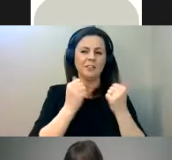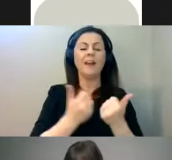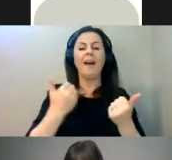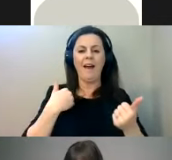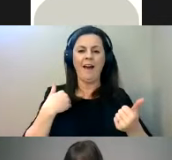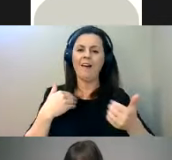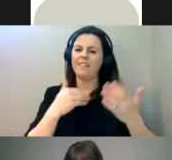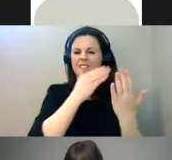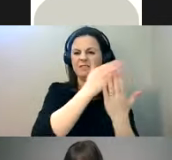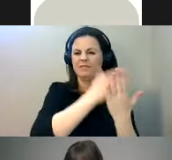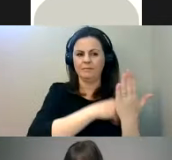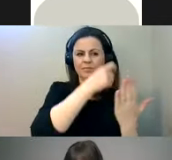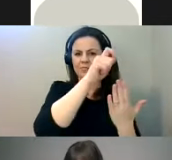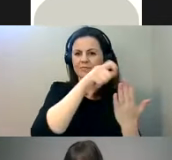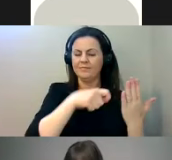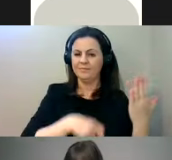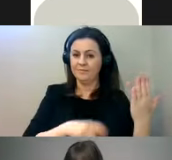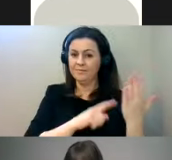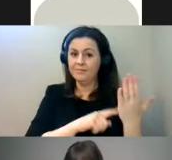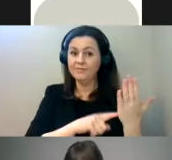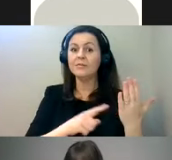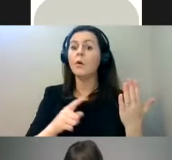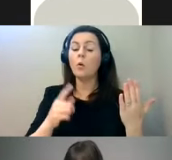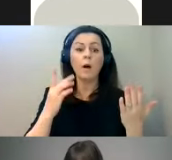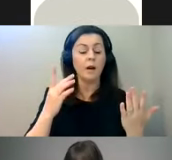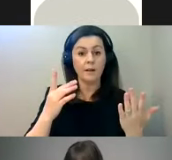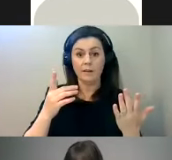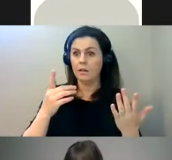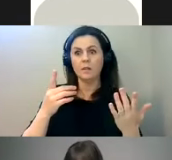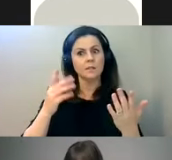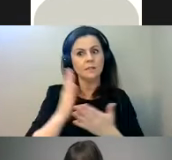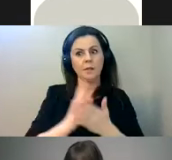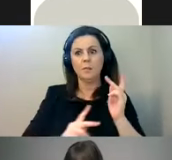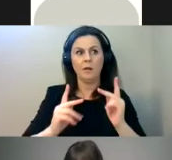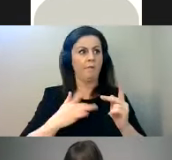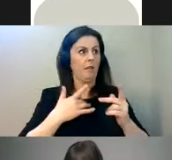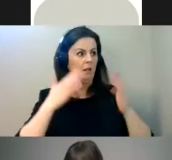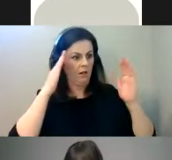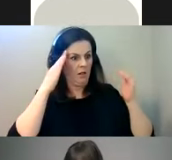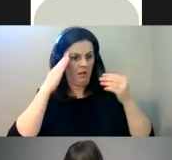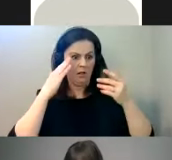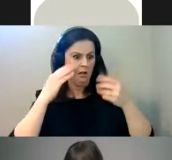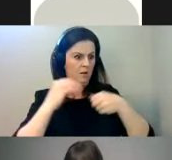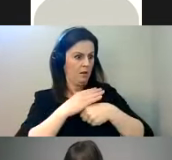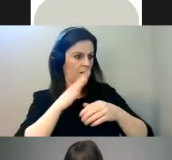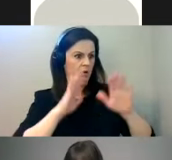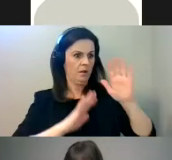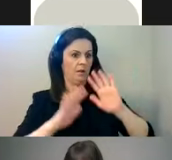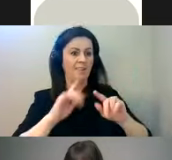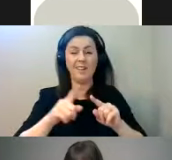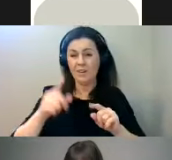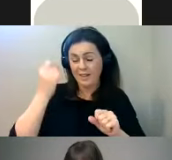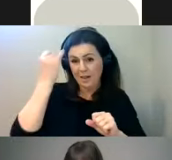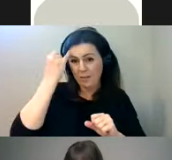as undue influence. As you can imagine, in a period of time where we're doing these virtual,